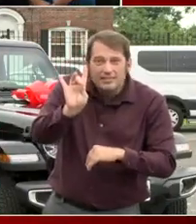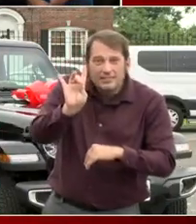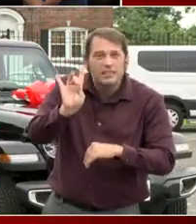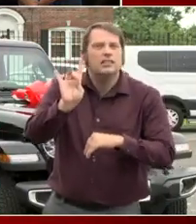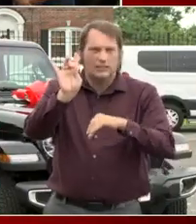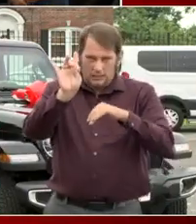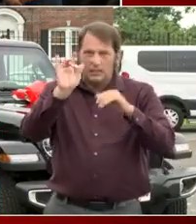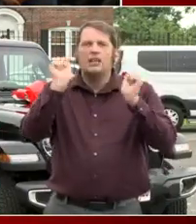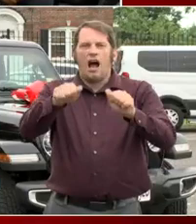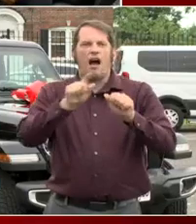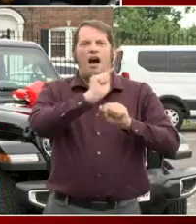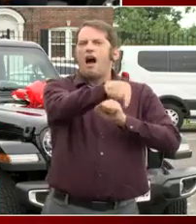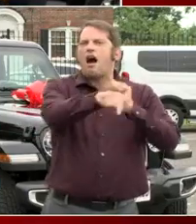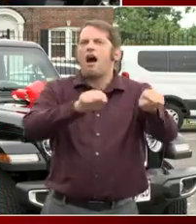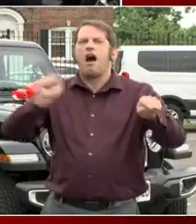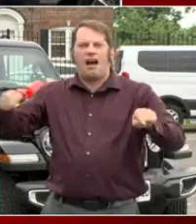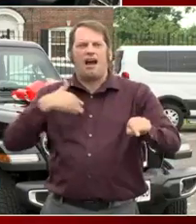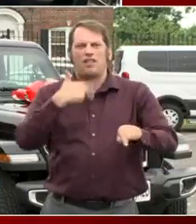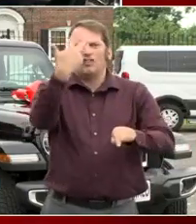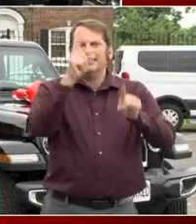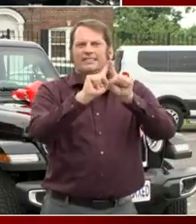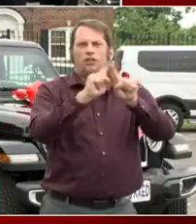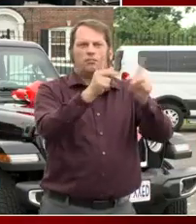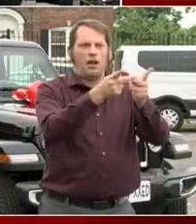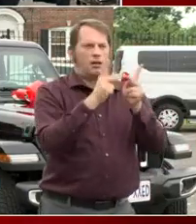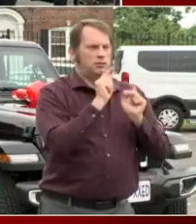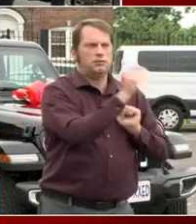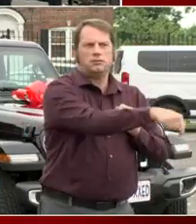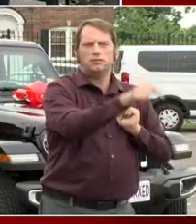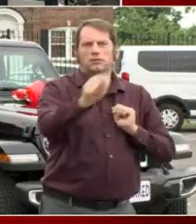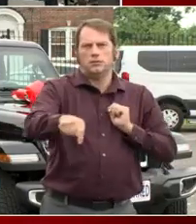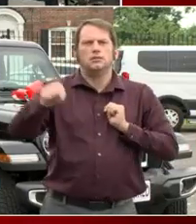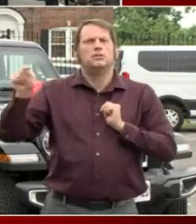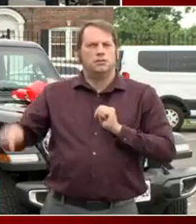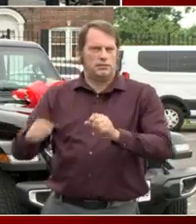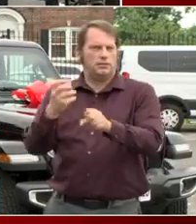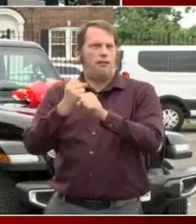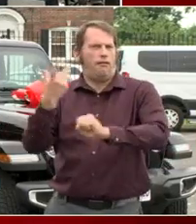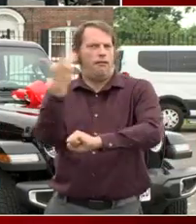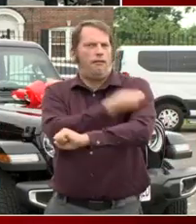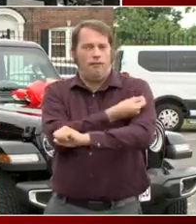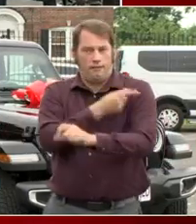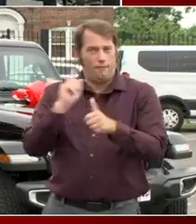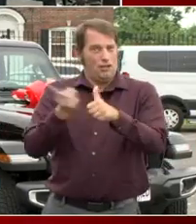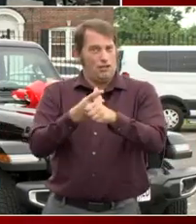Washington, D.C. and get your first shot and get $51.